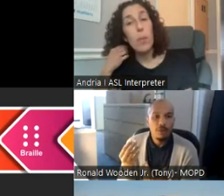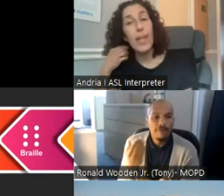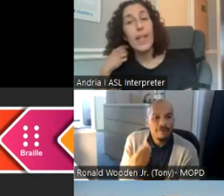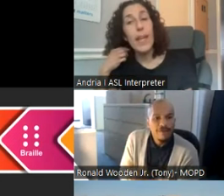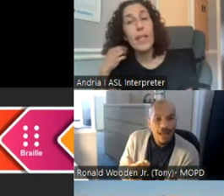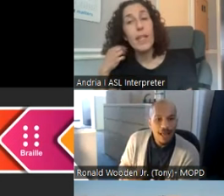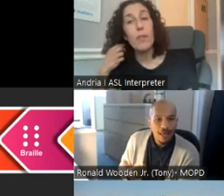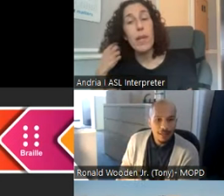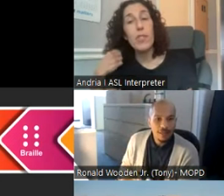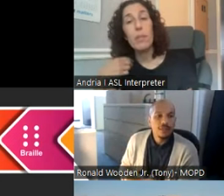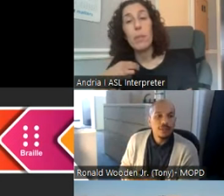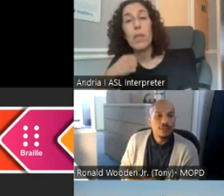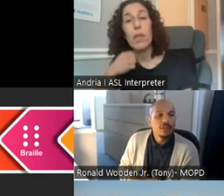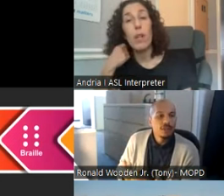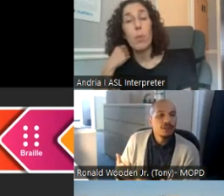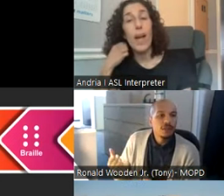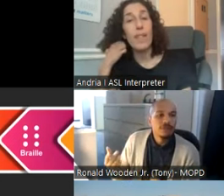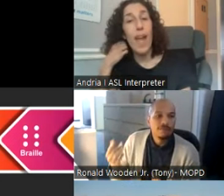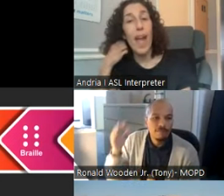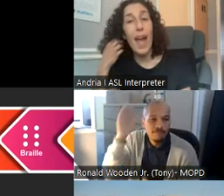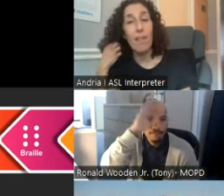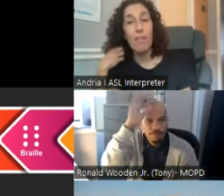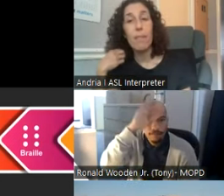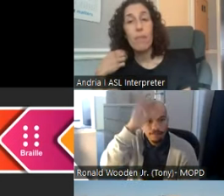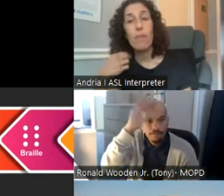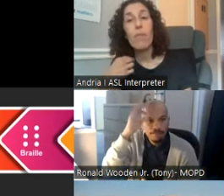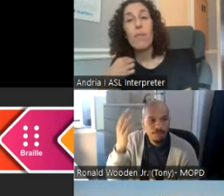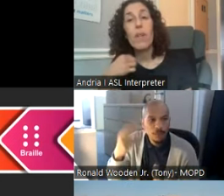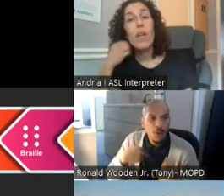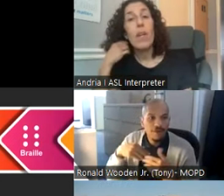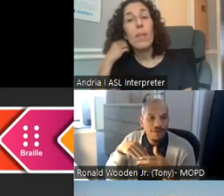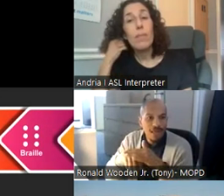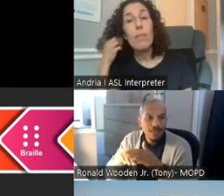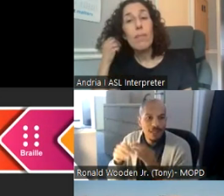is just a way to gain information that we wouldn't otherwise have.